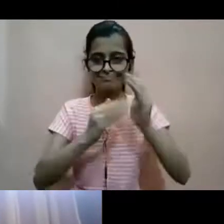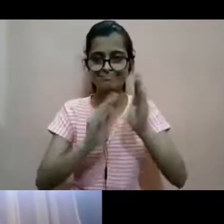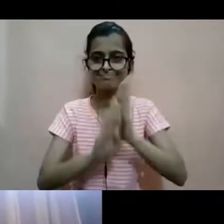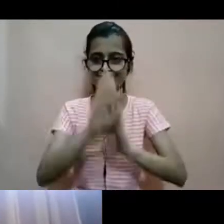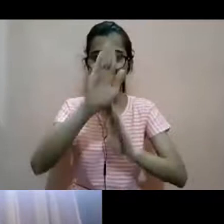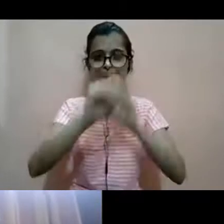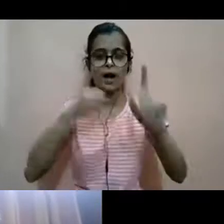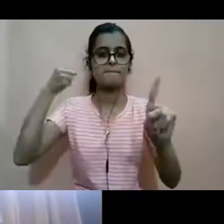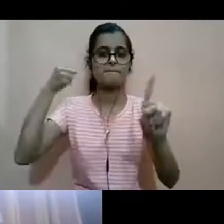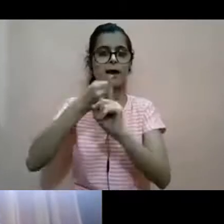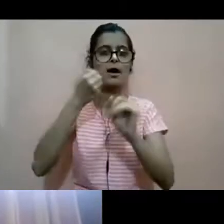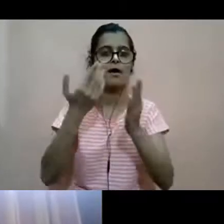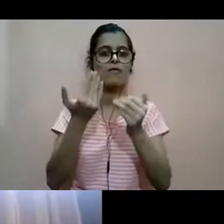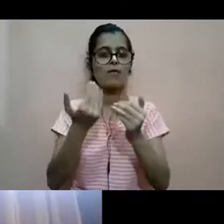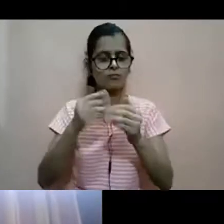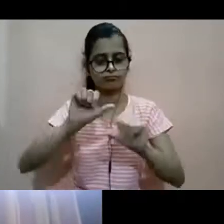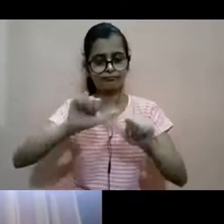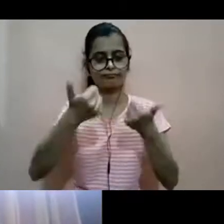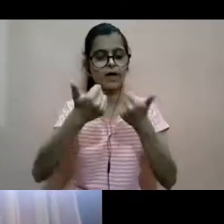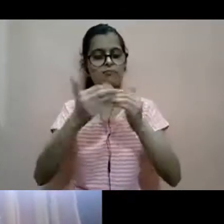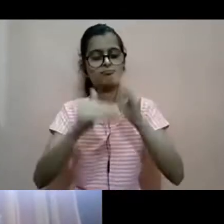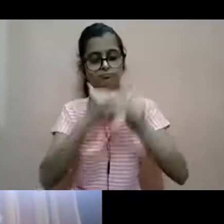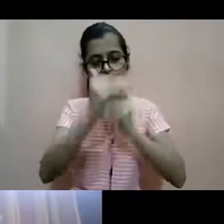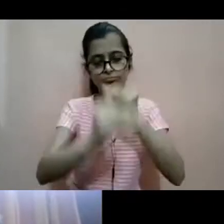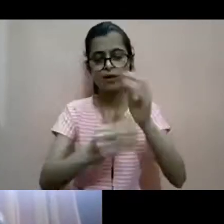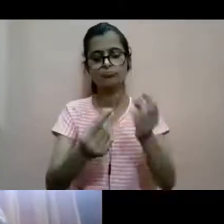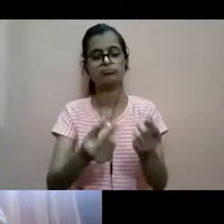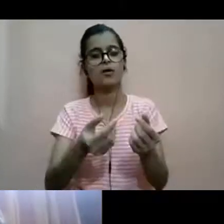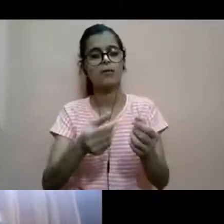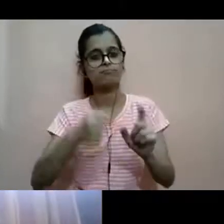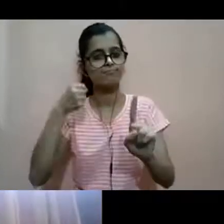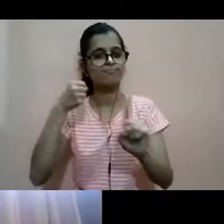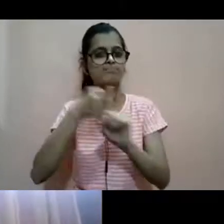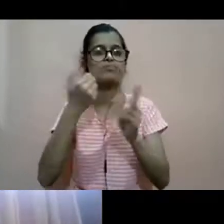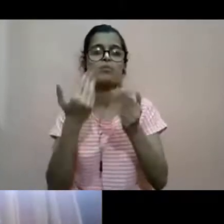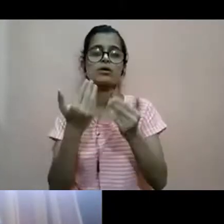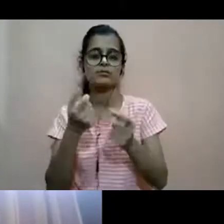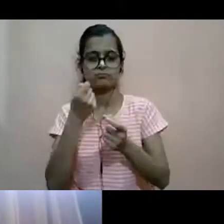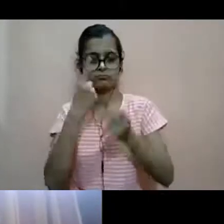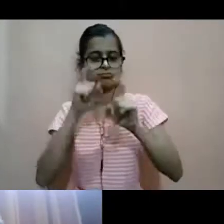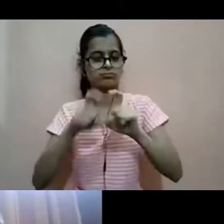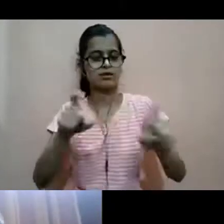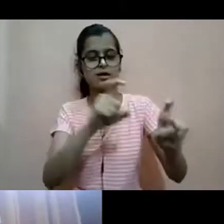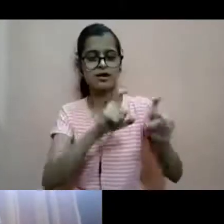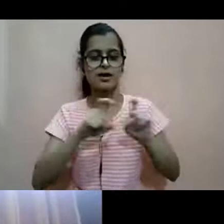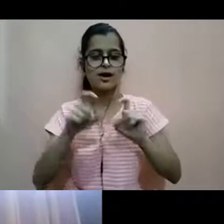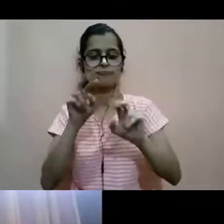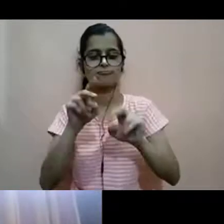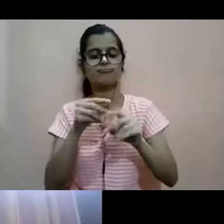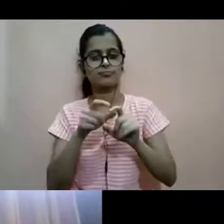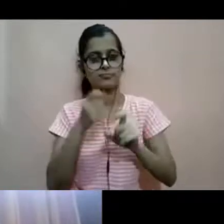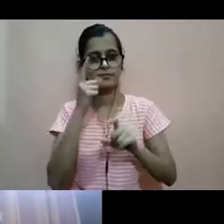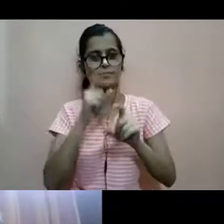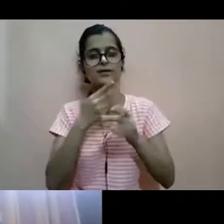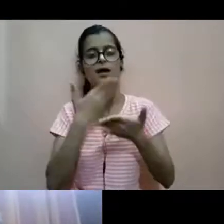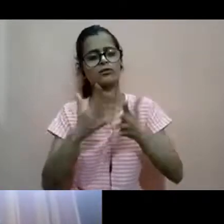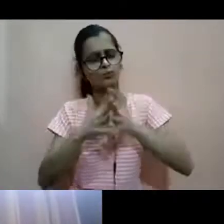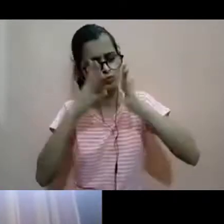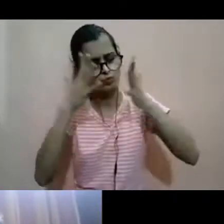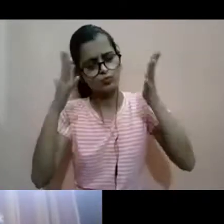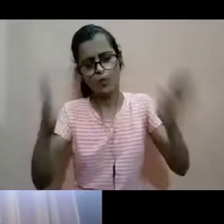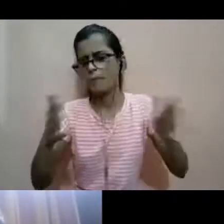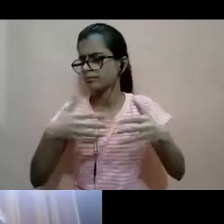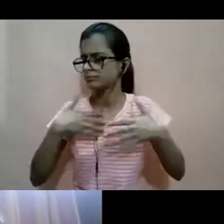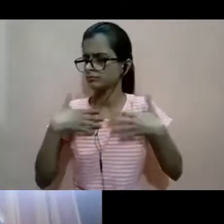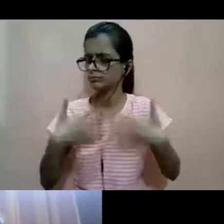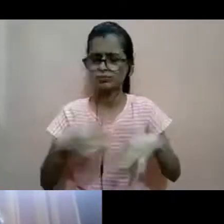more subtle, made more rich by these understandings of care. So thank you for this really,